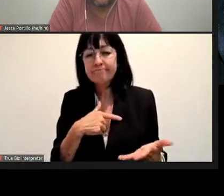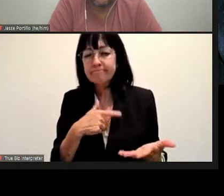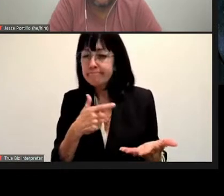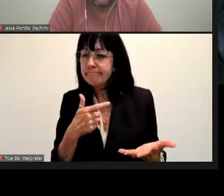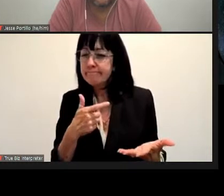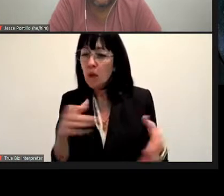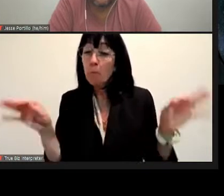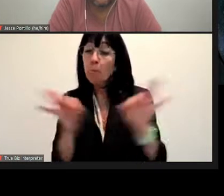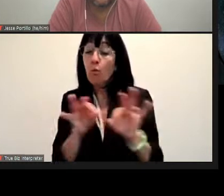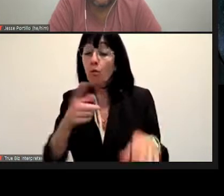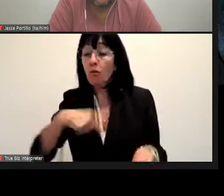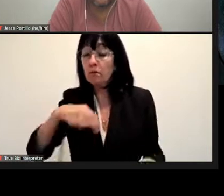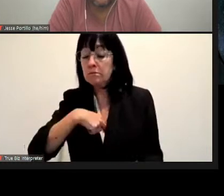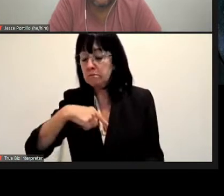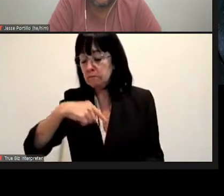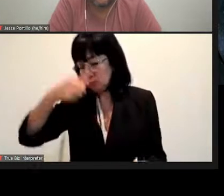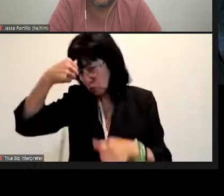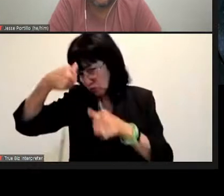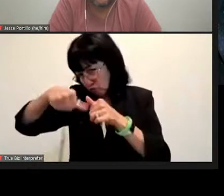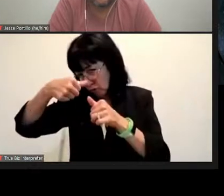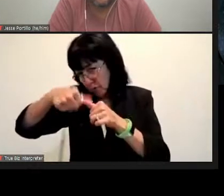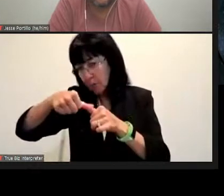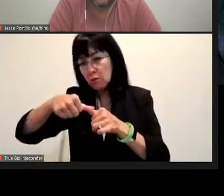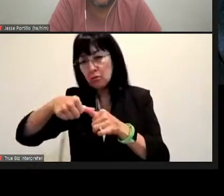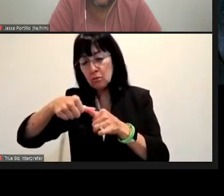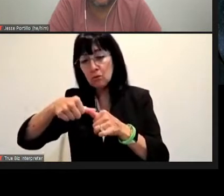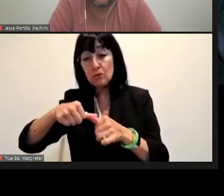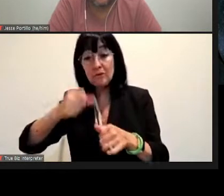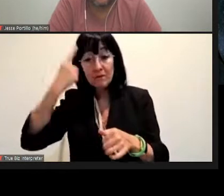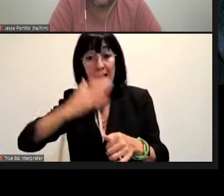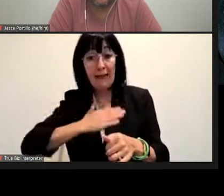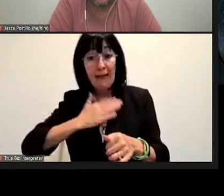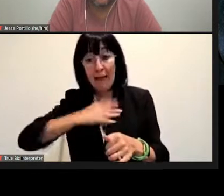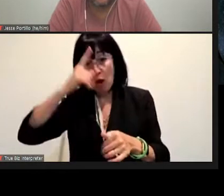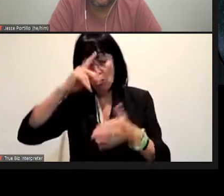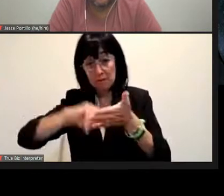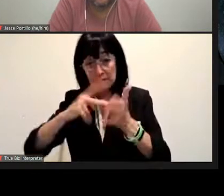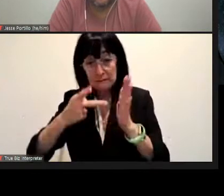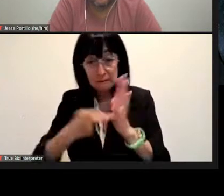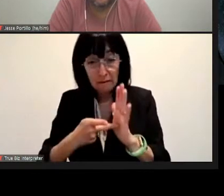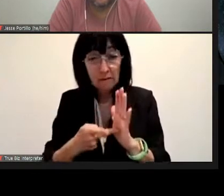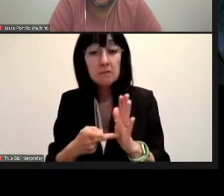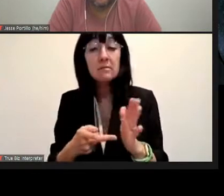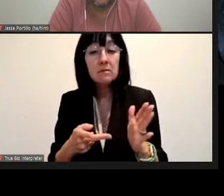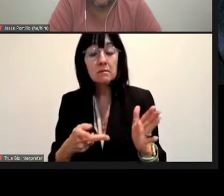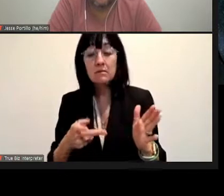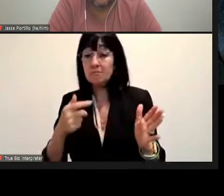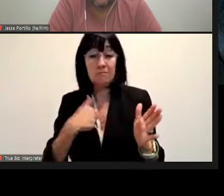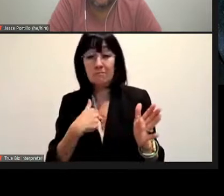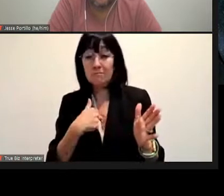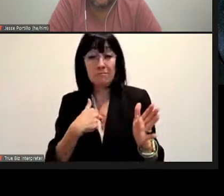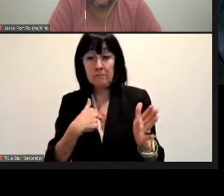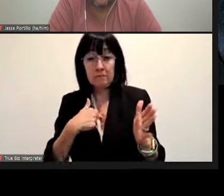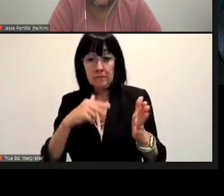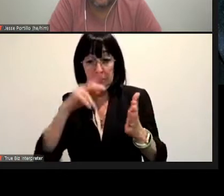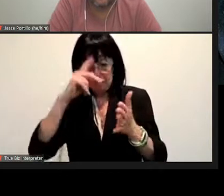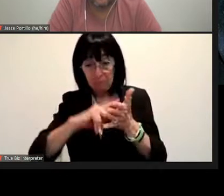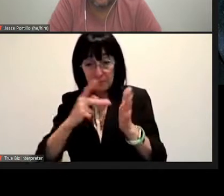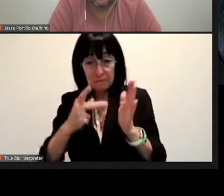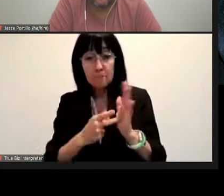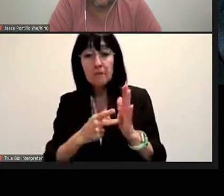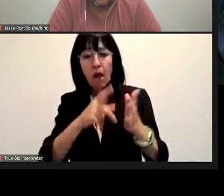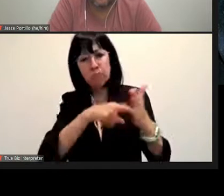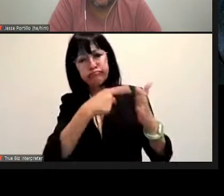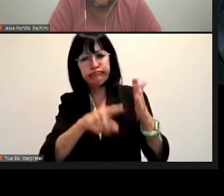again, where impact, where intent doesn't matter, that's not implicitly offering a critique of the body that